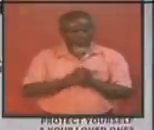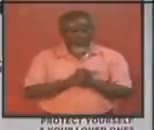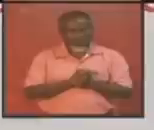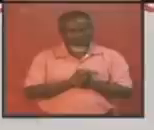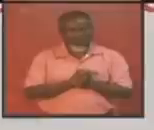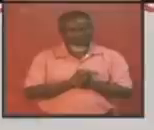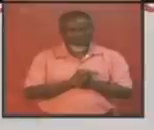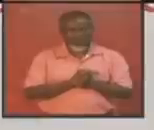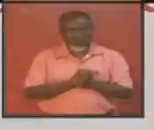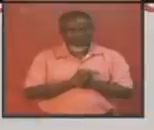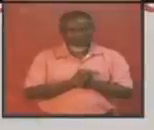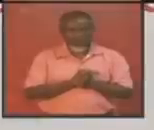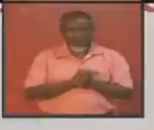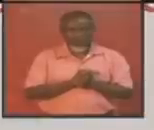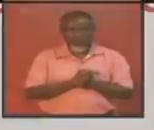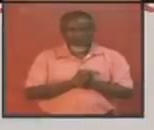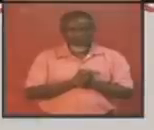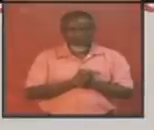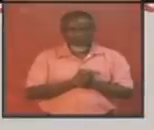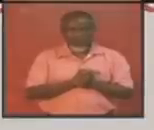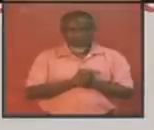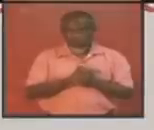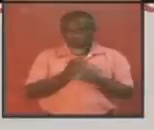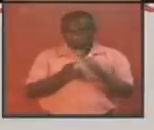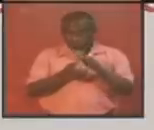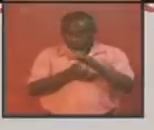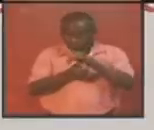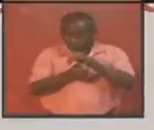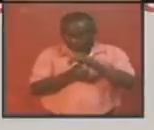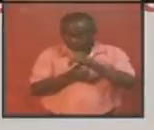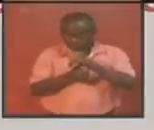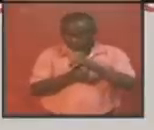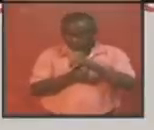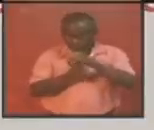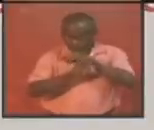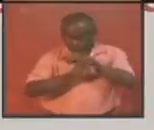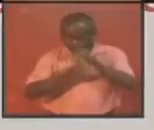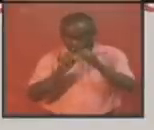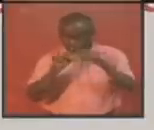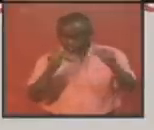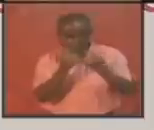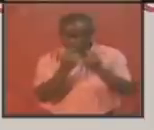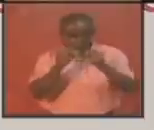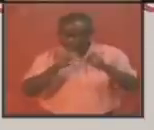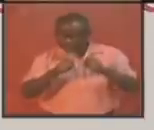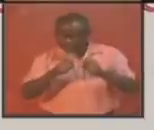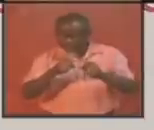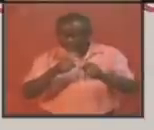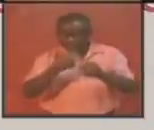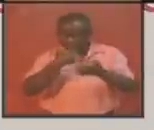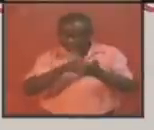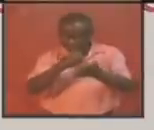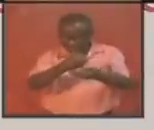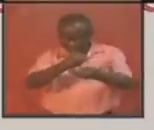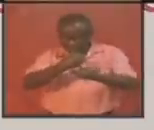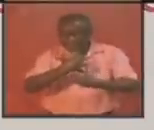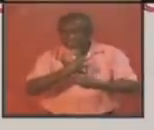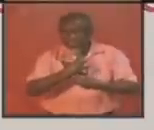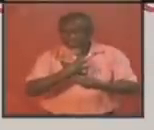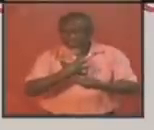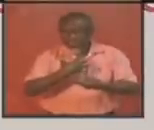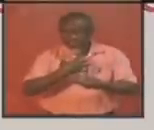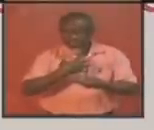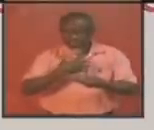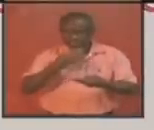groups, we have received some correspondence at the Ministry of Health, which we are looking at for the Honourable Minister to possibly grant an